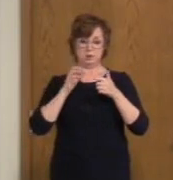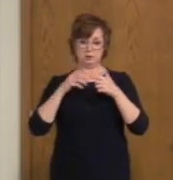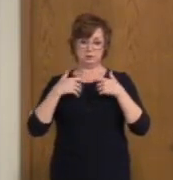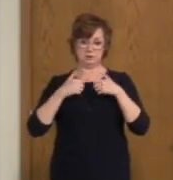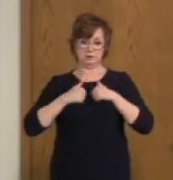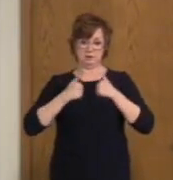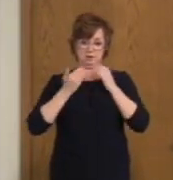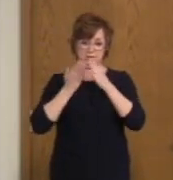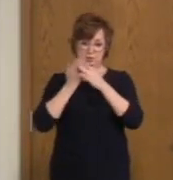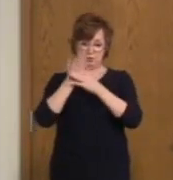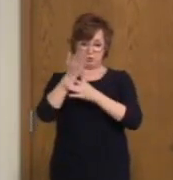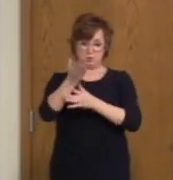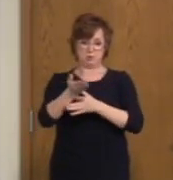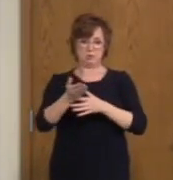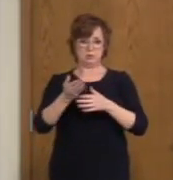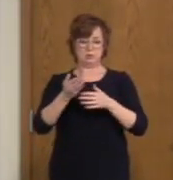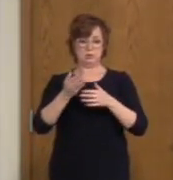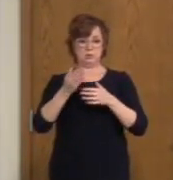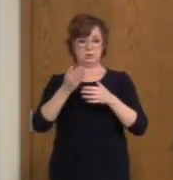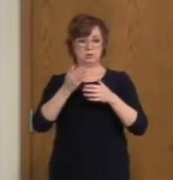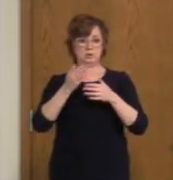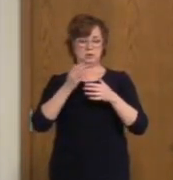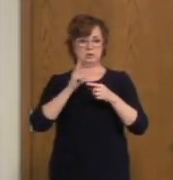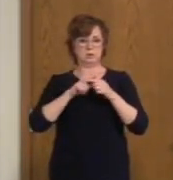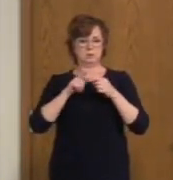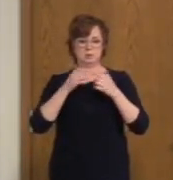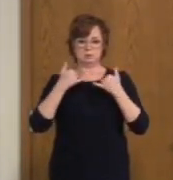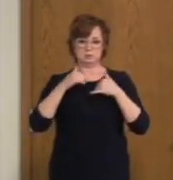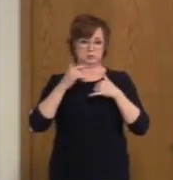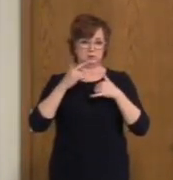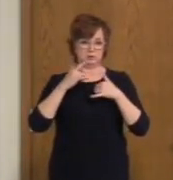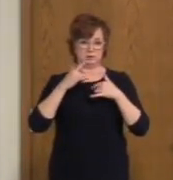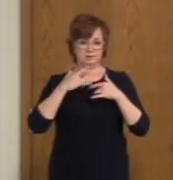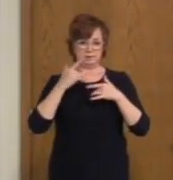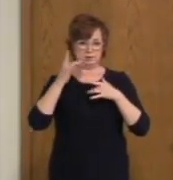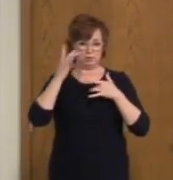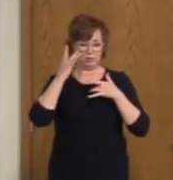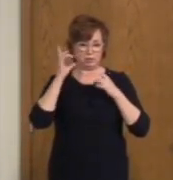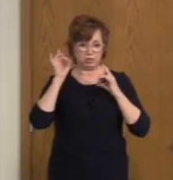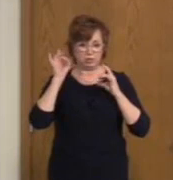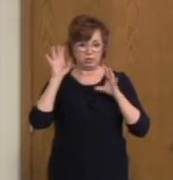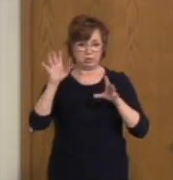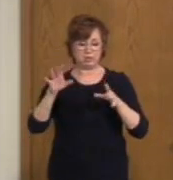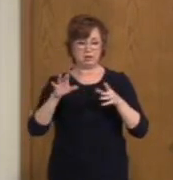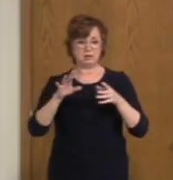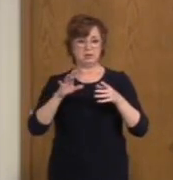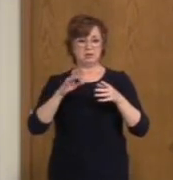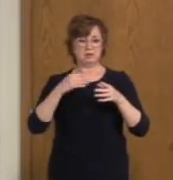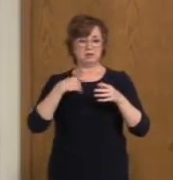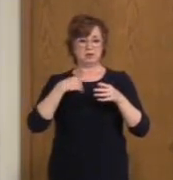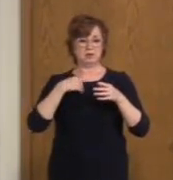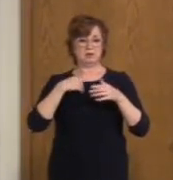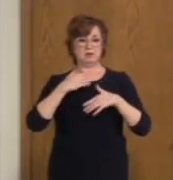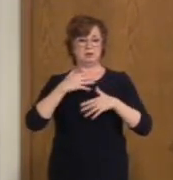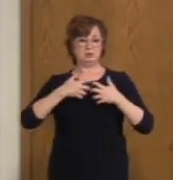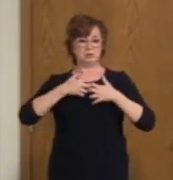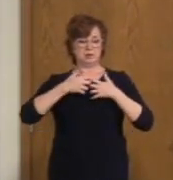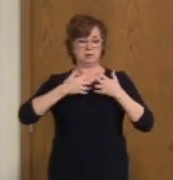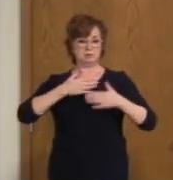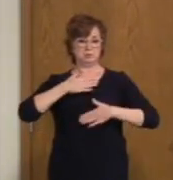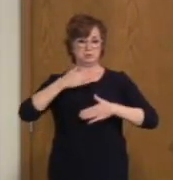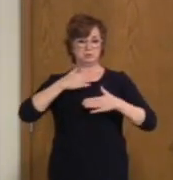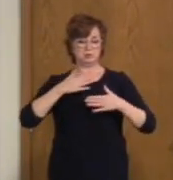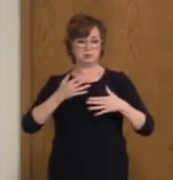want to happen to any of us. So I think everything is important. Having extra hospital capacity is